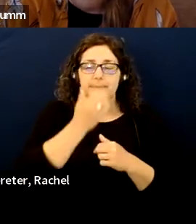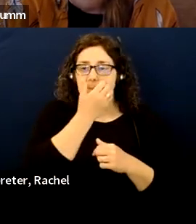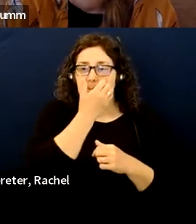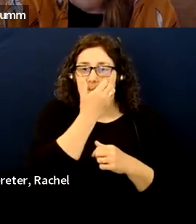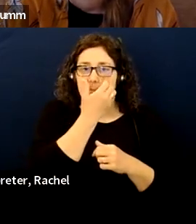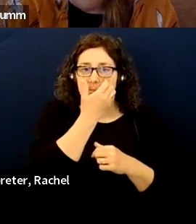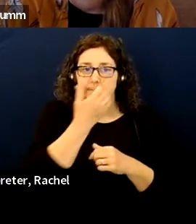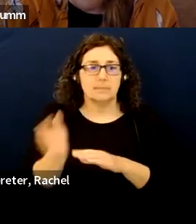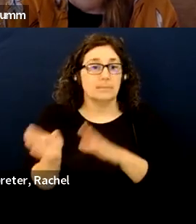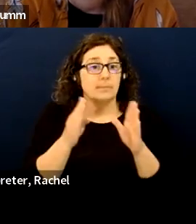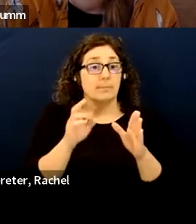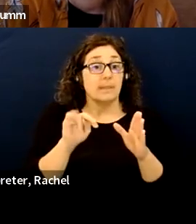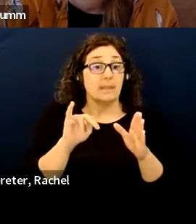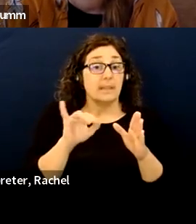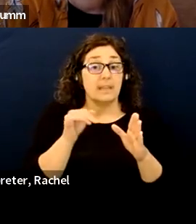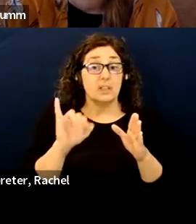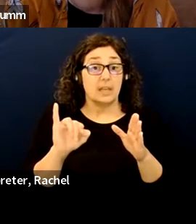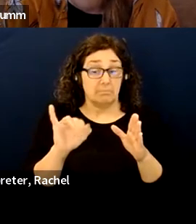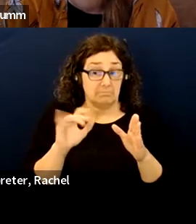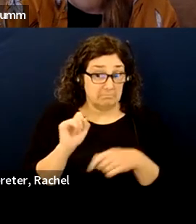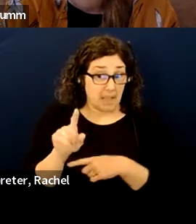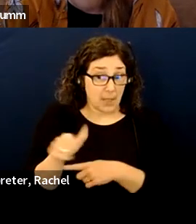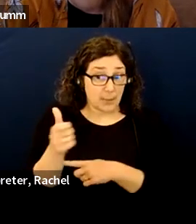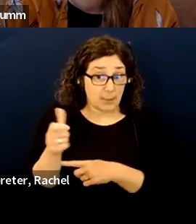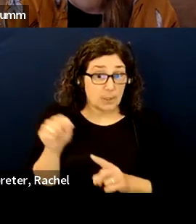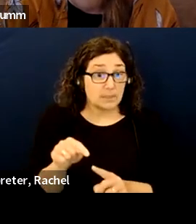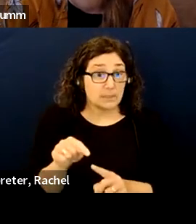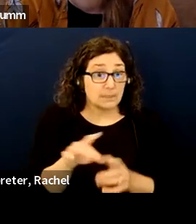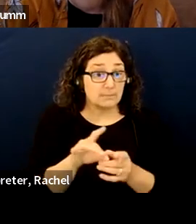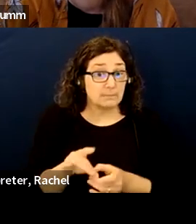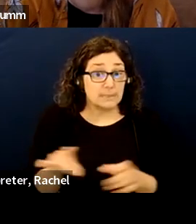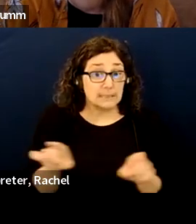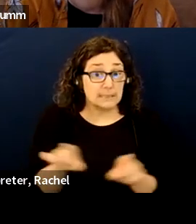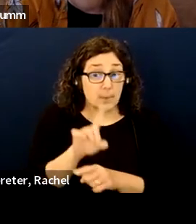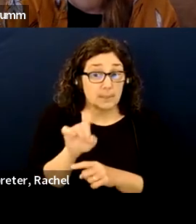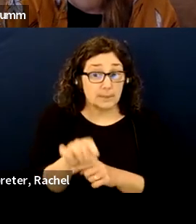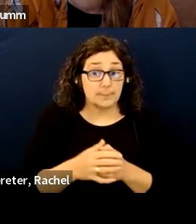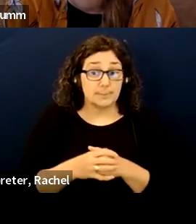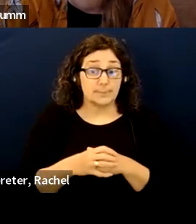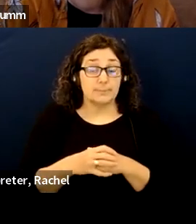Any other points to bring up from other folks around that question?